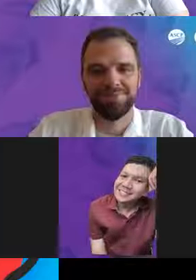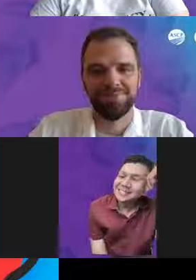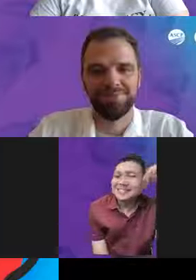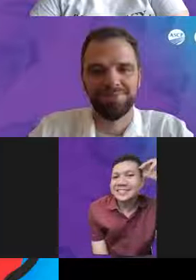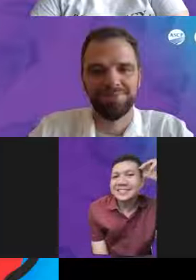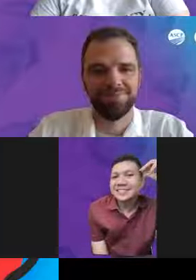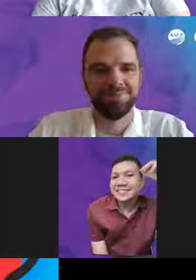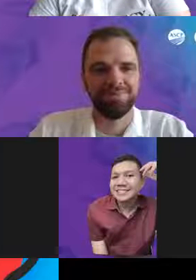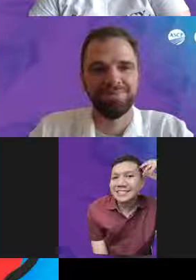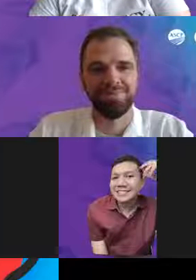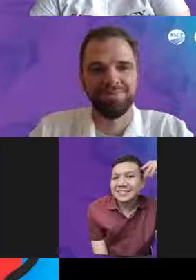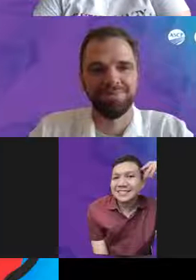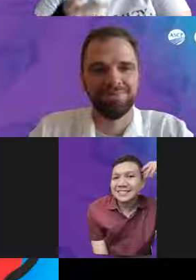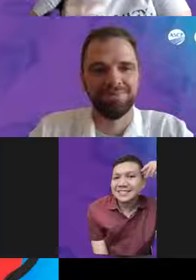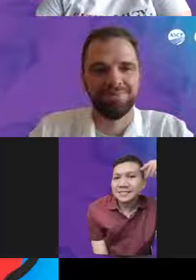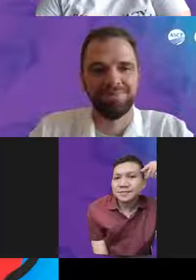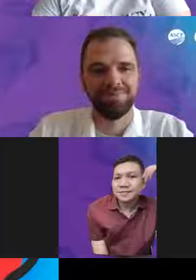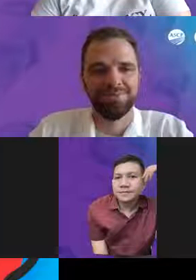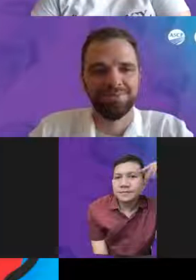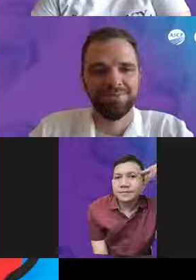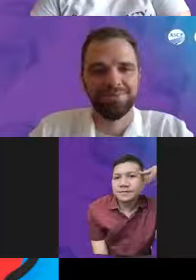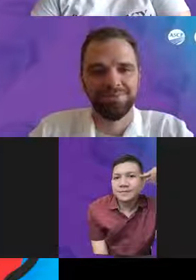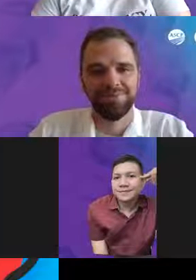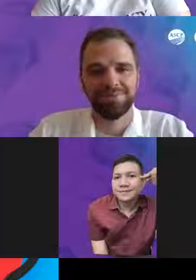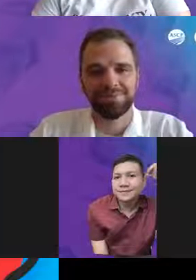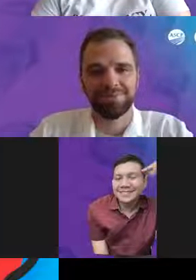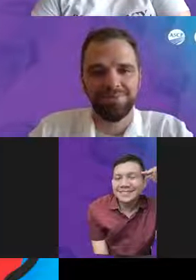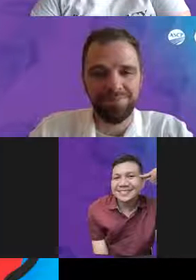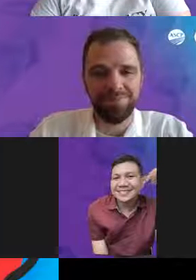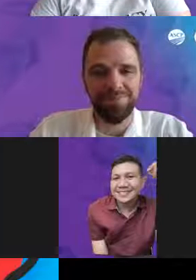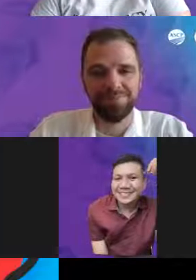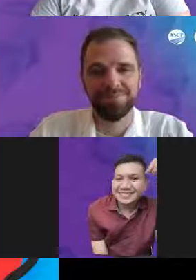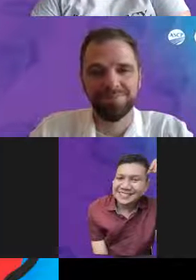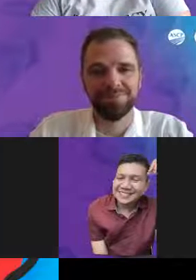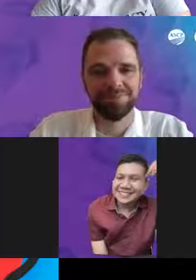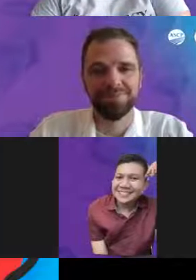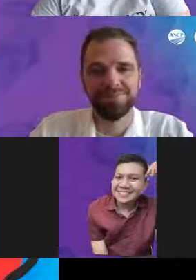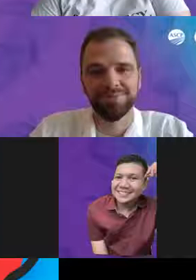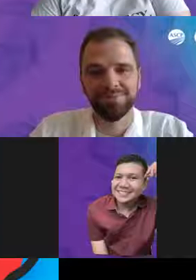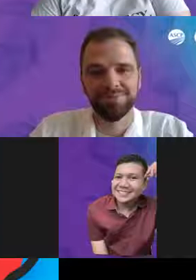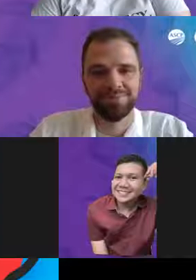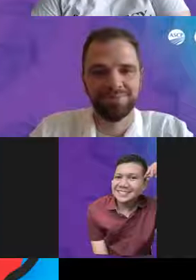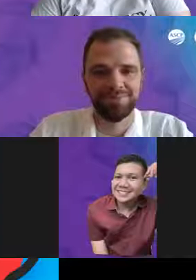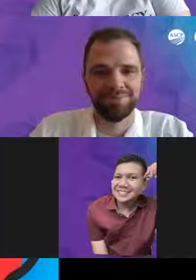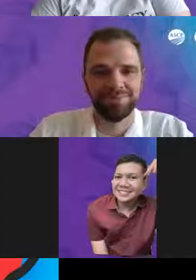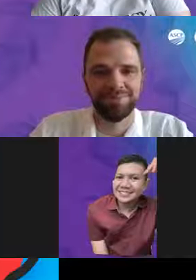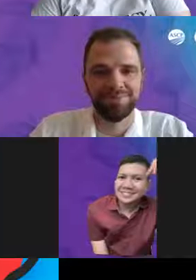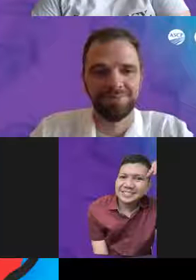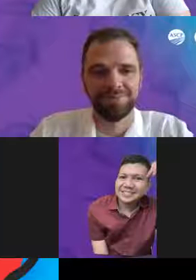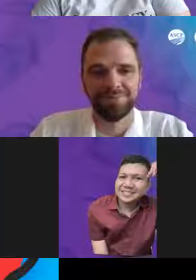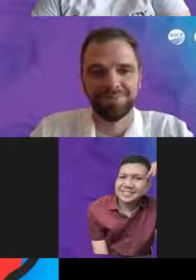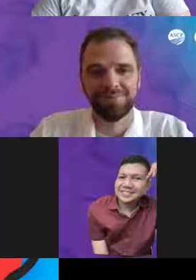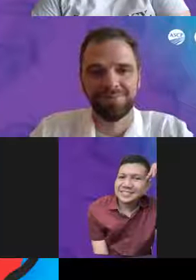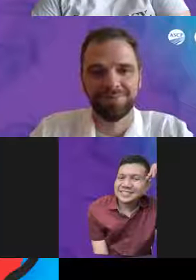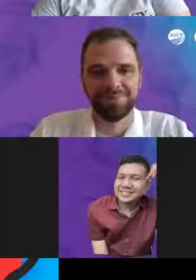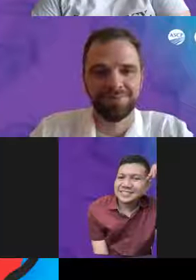there. Welcome to the Kansas team, at least the picture. We've got Kansas, we've got West Virginia that